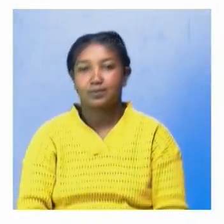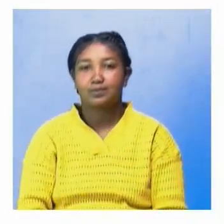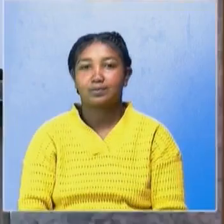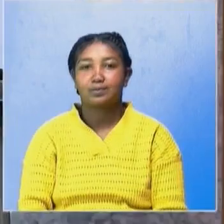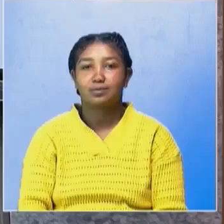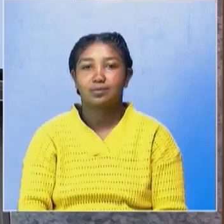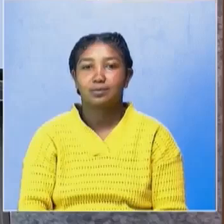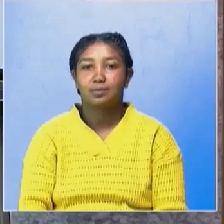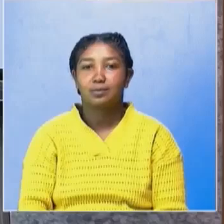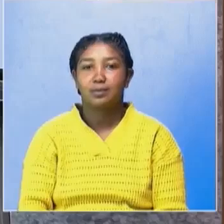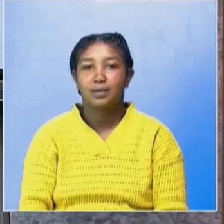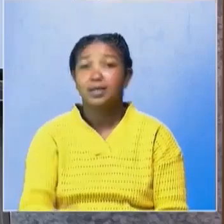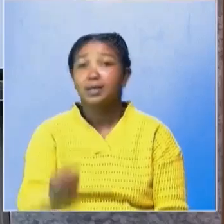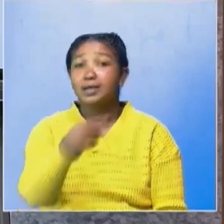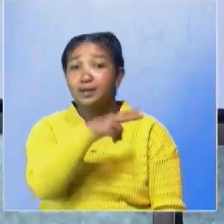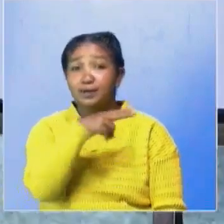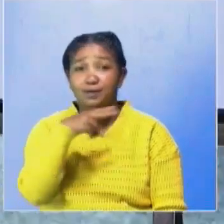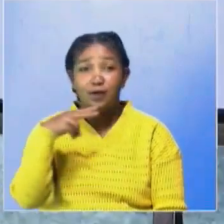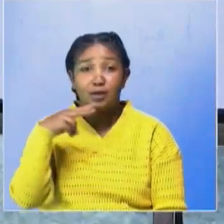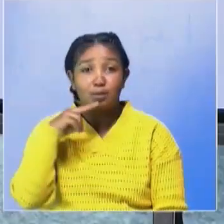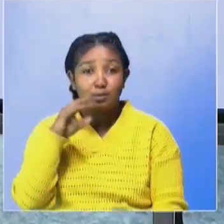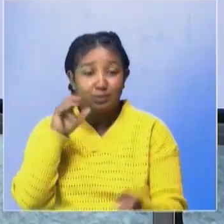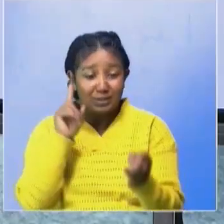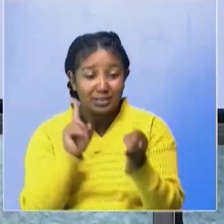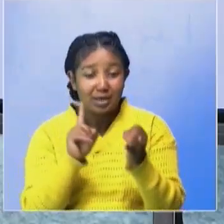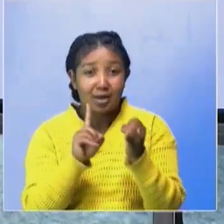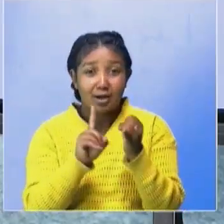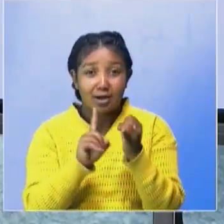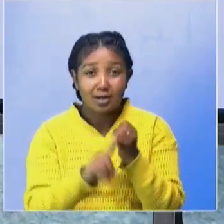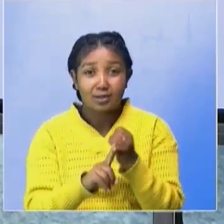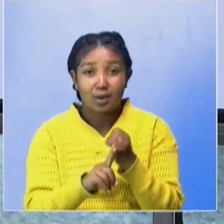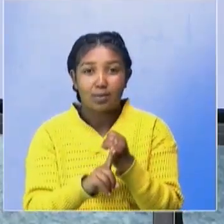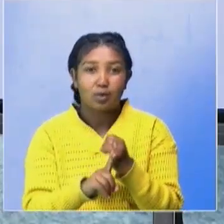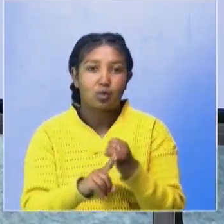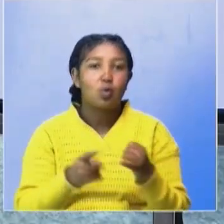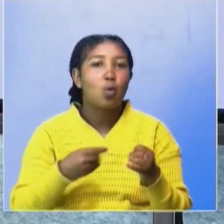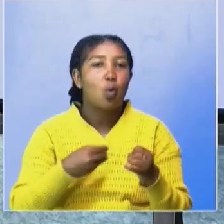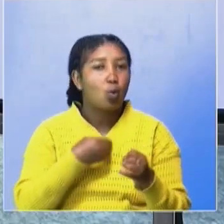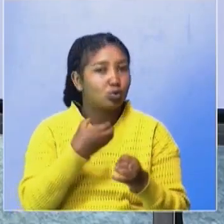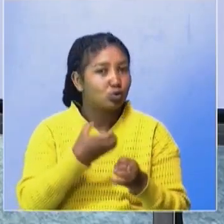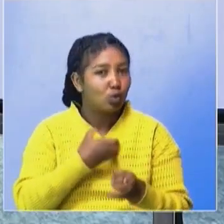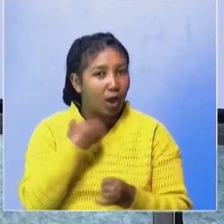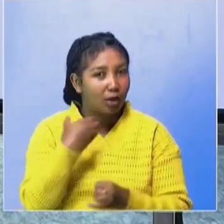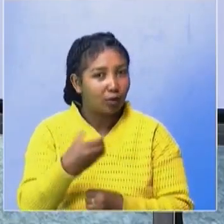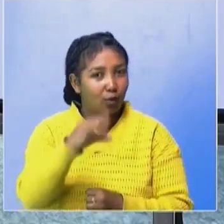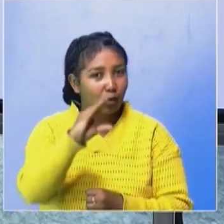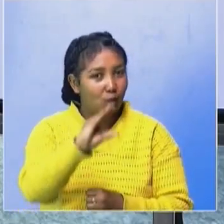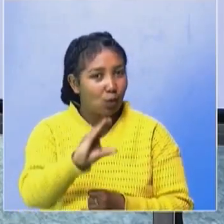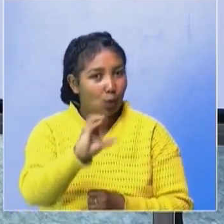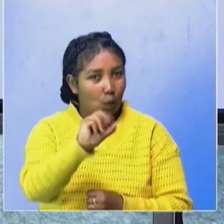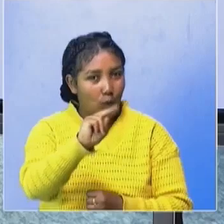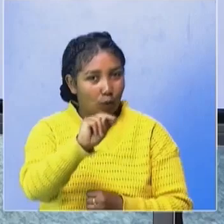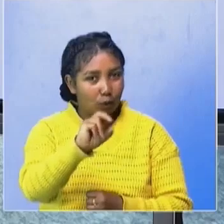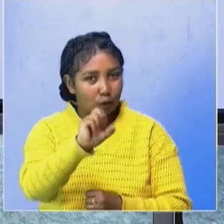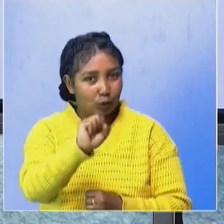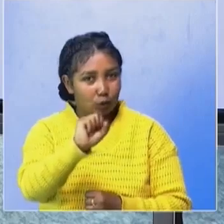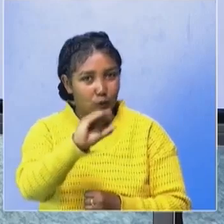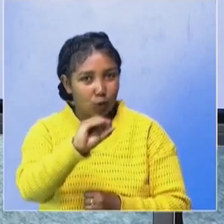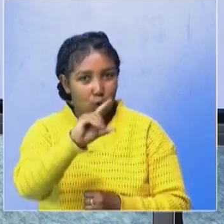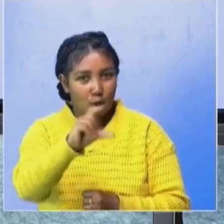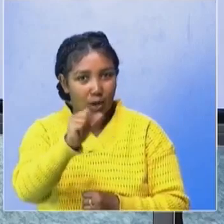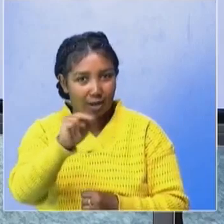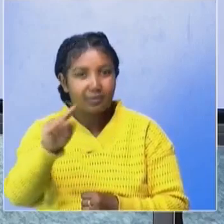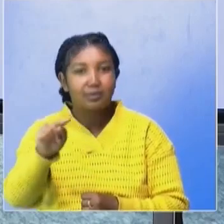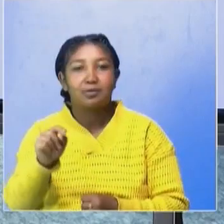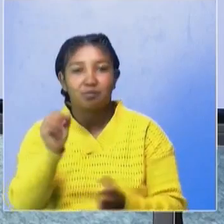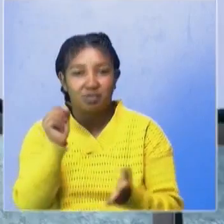is a verb that's ending with consonant. The verb that ending with what? Consonant. For example,